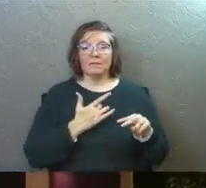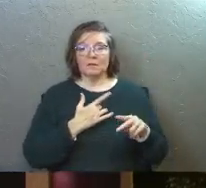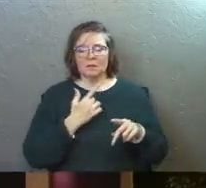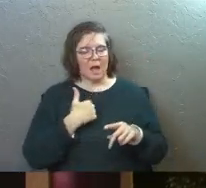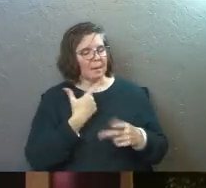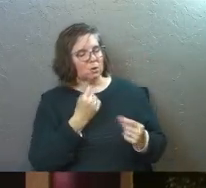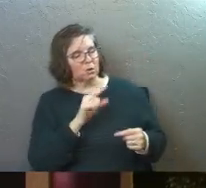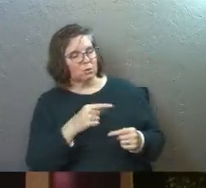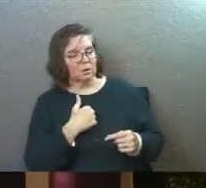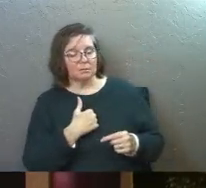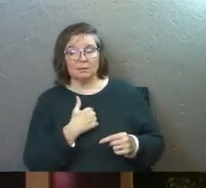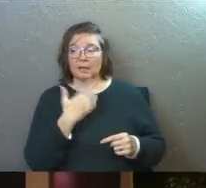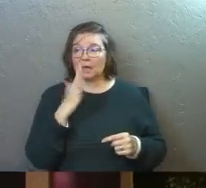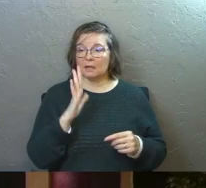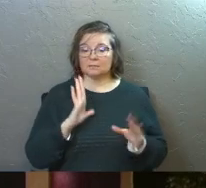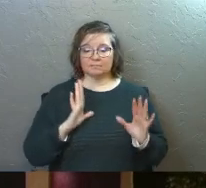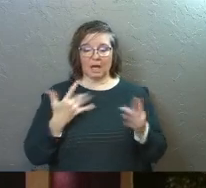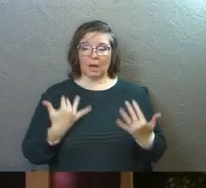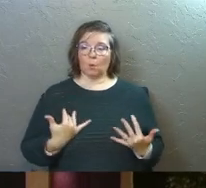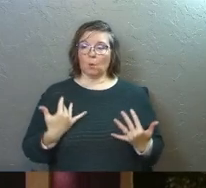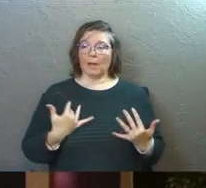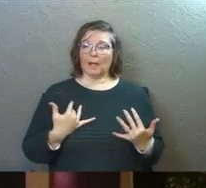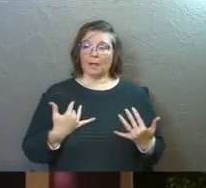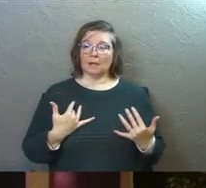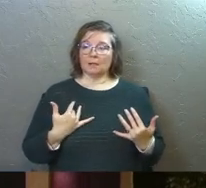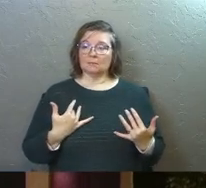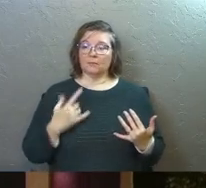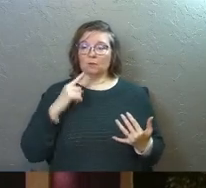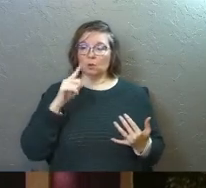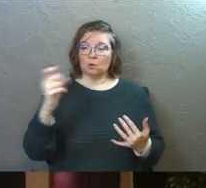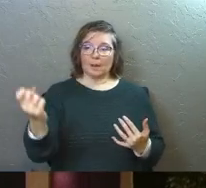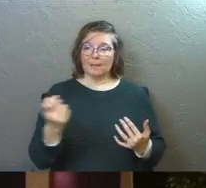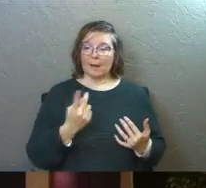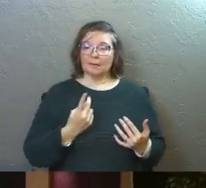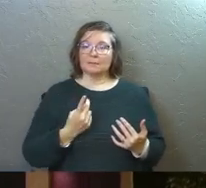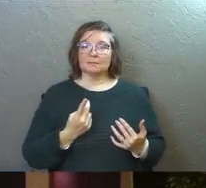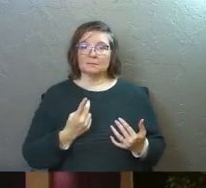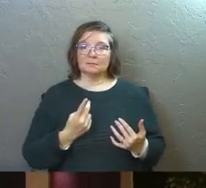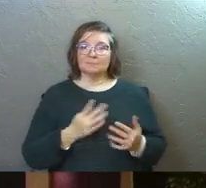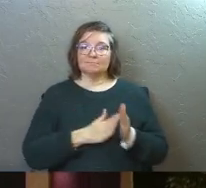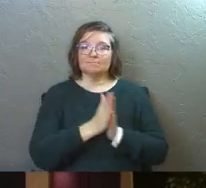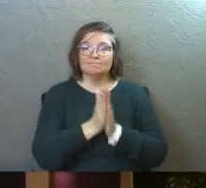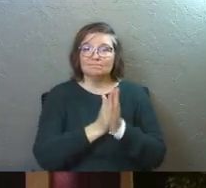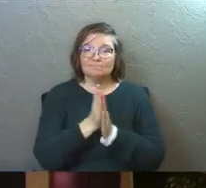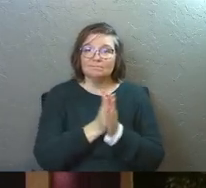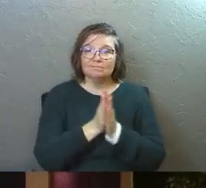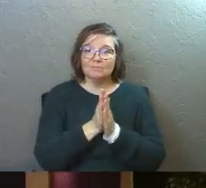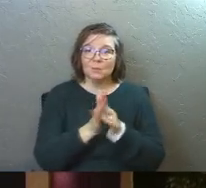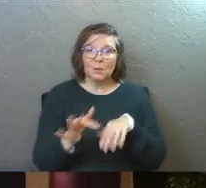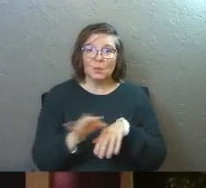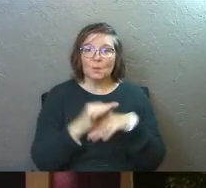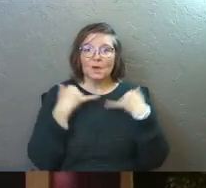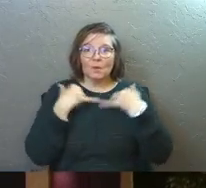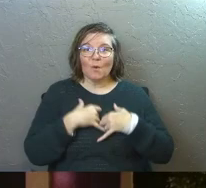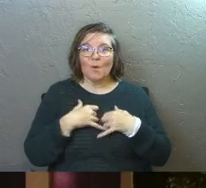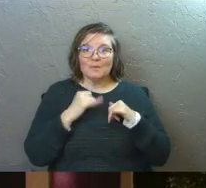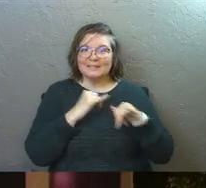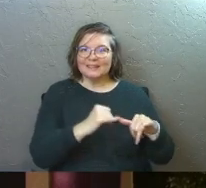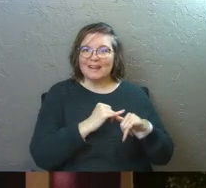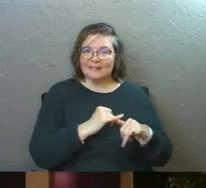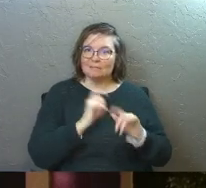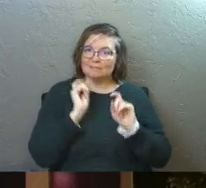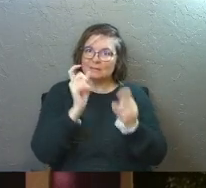is right. I'm gonna do this thing. God's like, that's all right. I'll be waiting with a ring and a robe for you to come back. Hallelujah. right? He remains